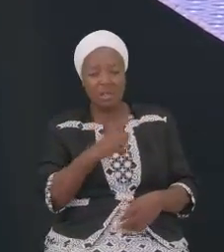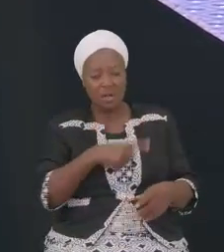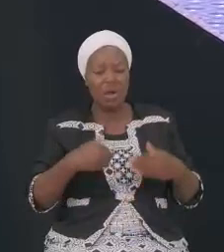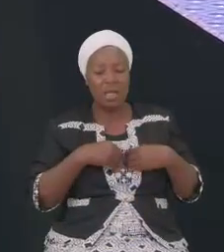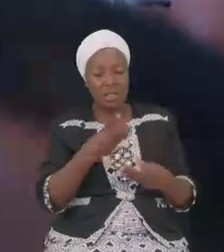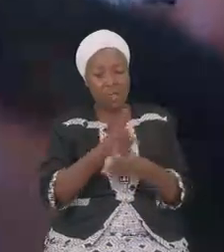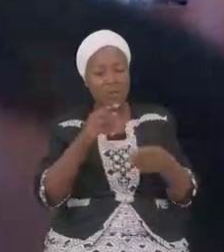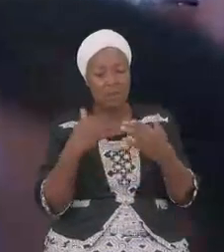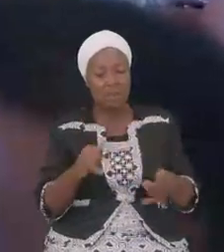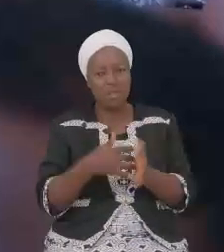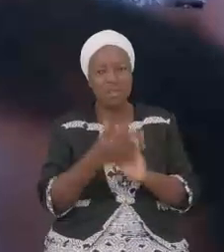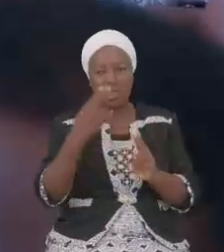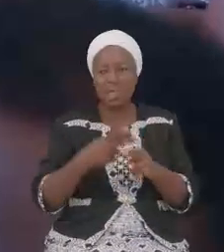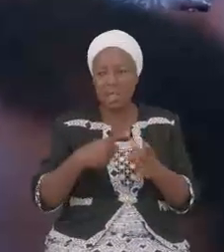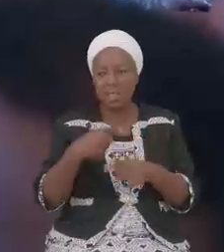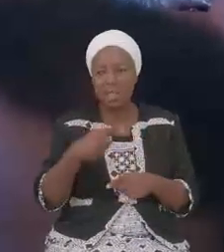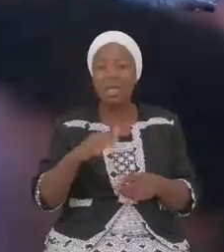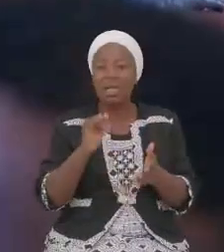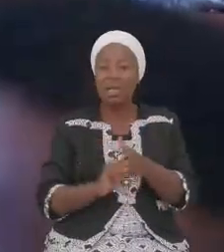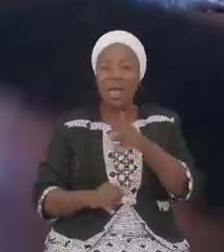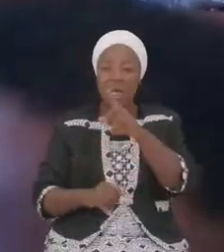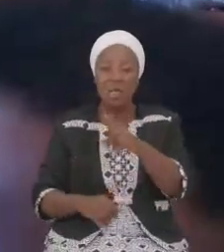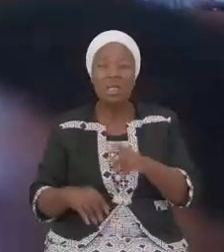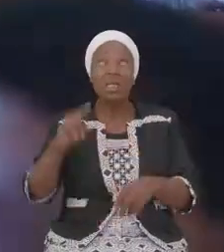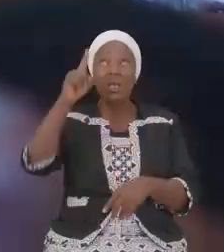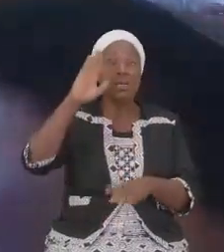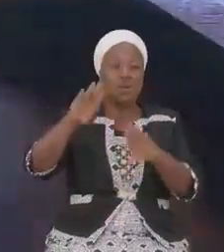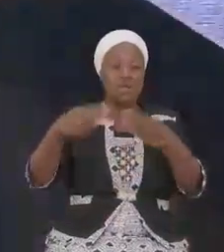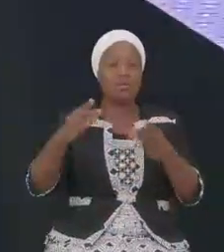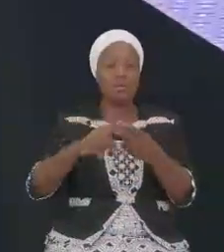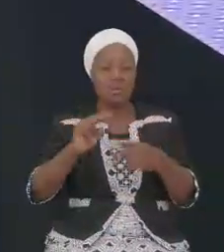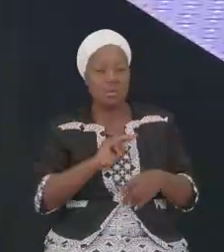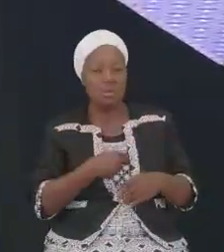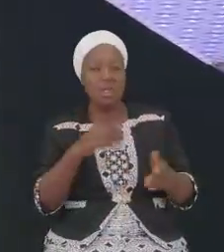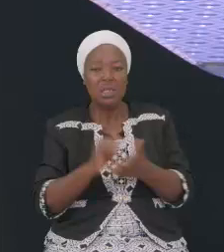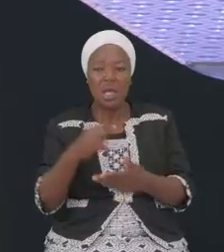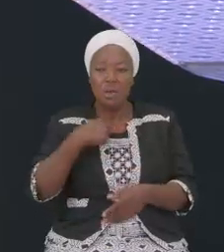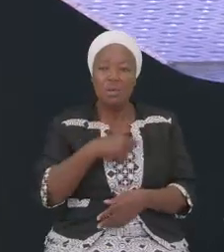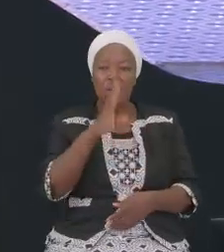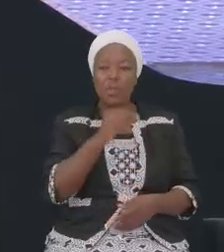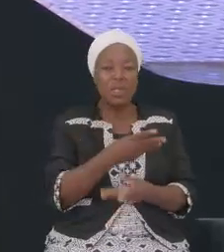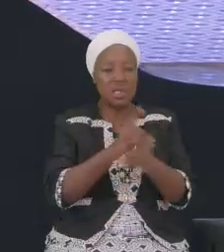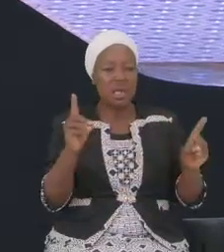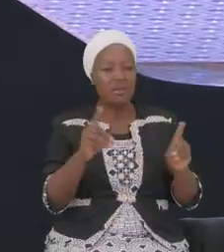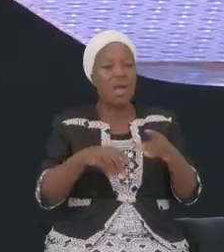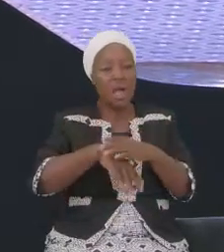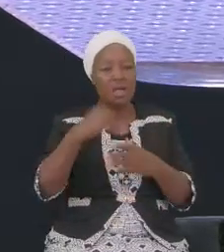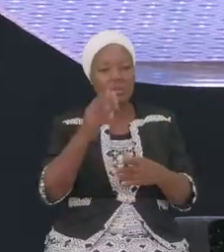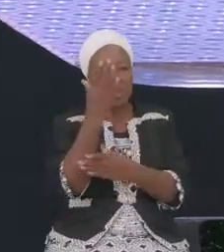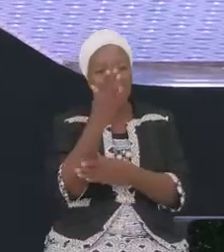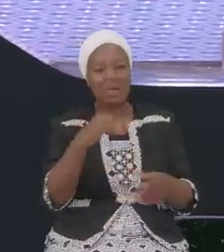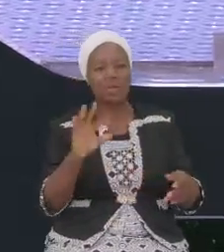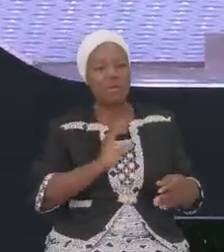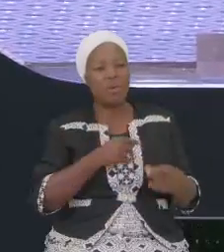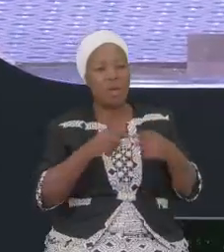already. And he says that he will grant unto us that we, being delivered out of the hand of our